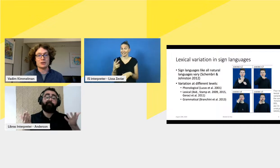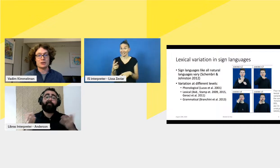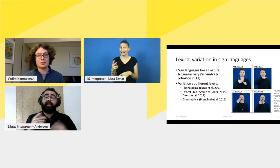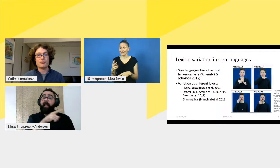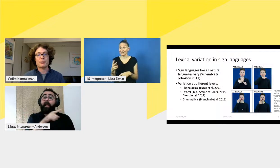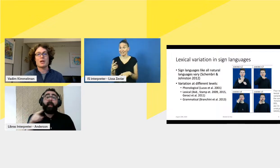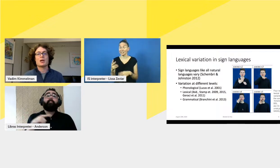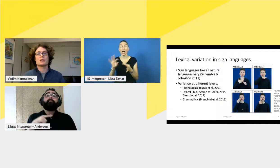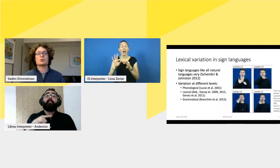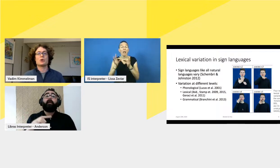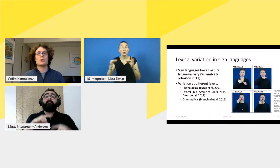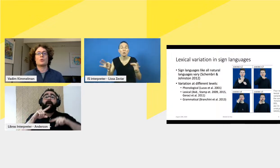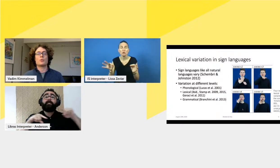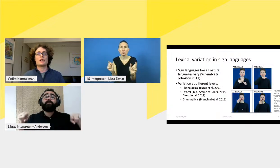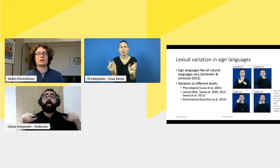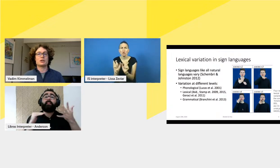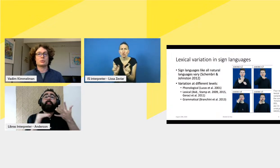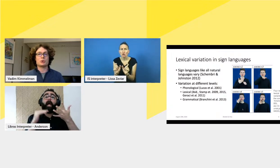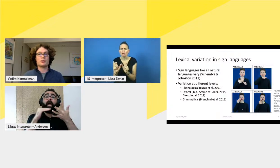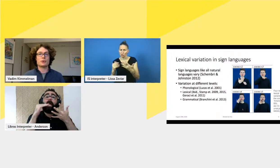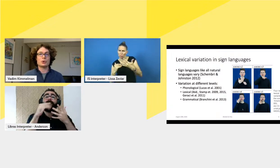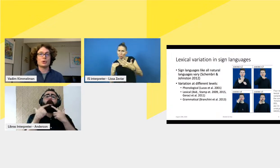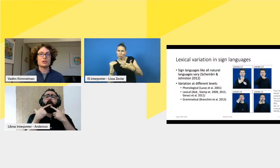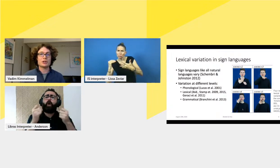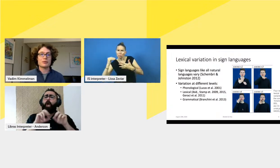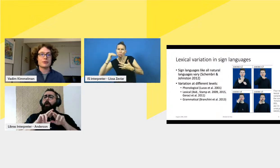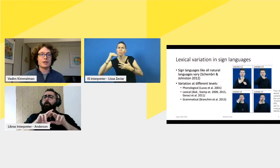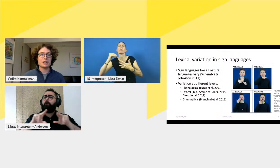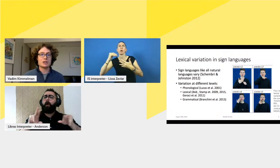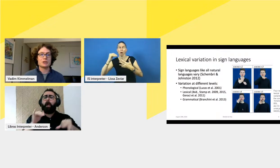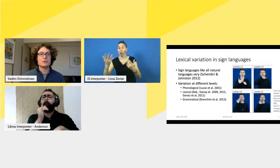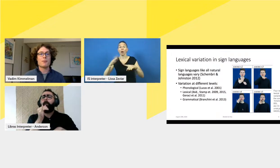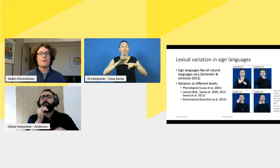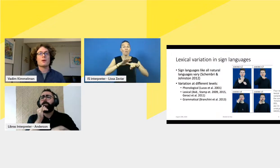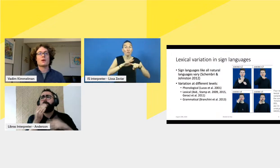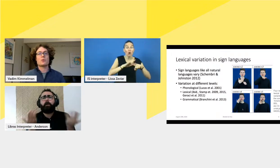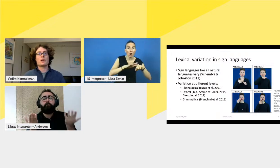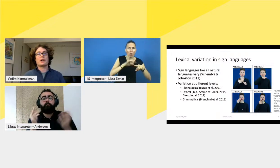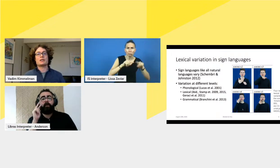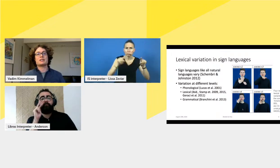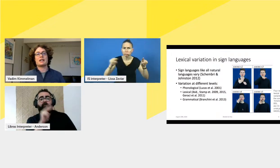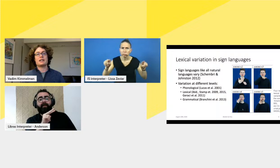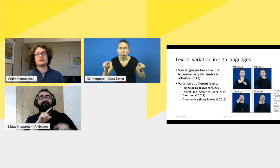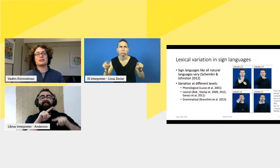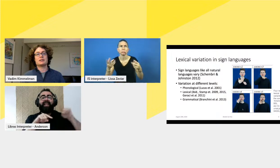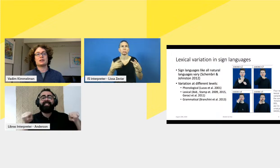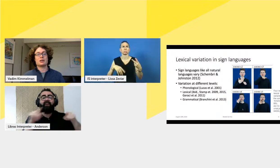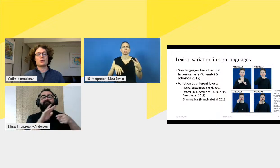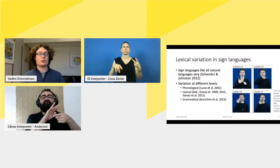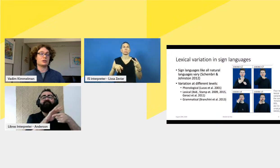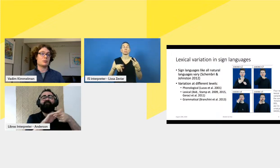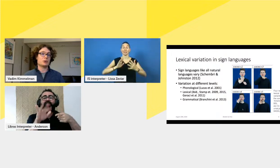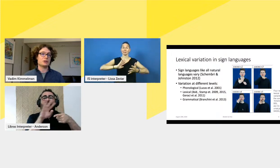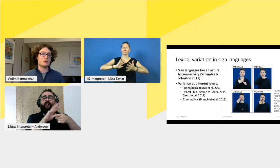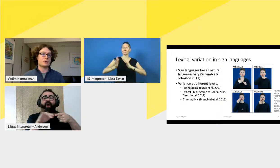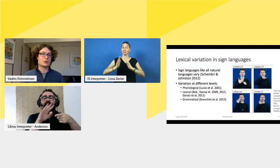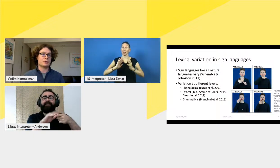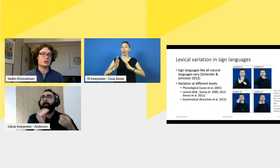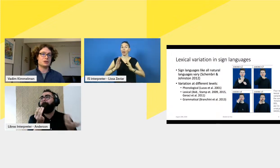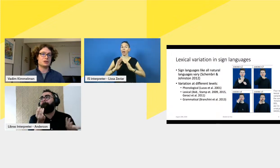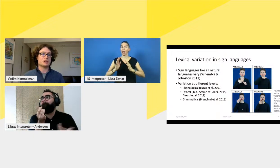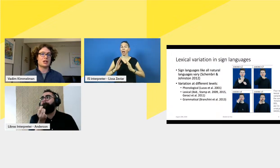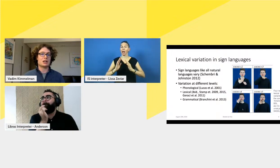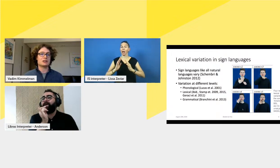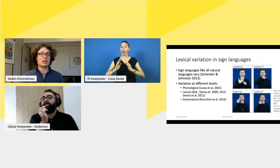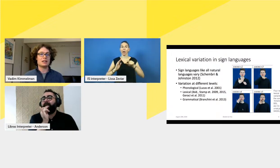linguistic structure. So one can observe phonological variation, where signs, for example, in